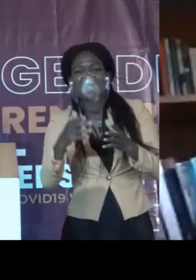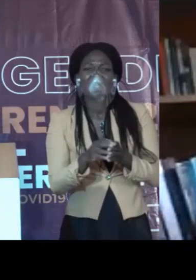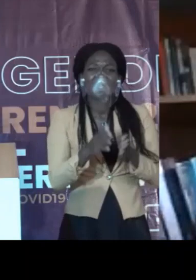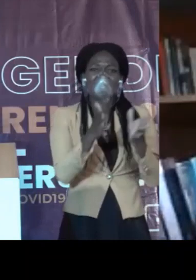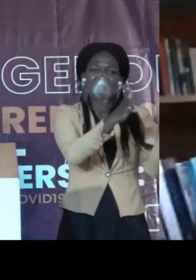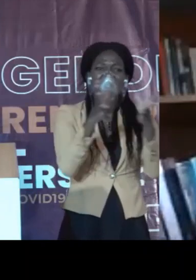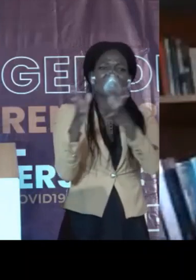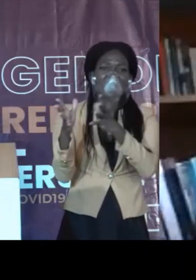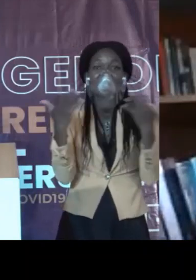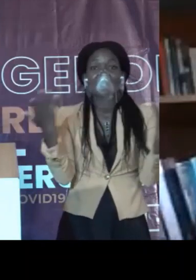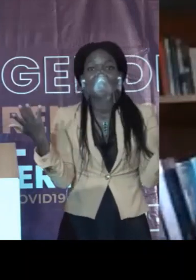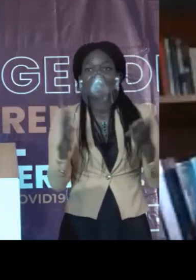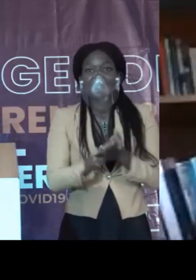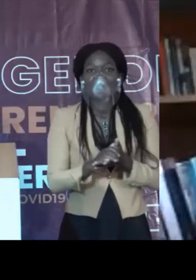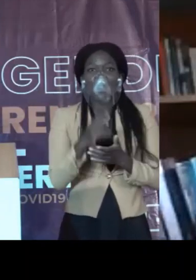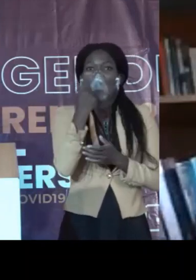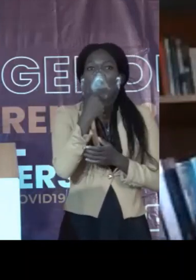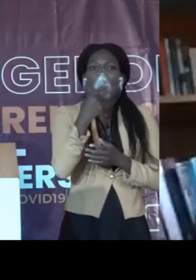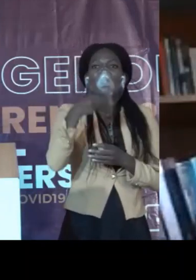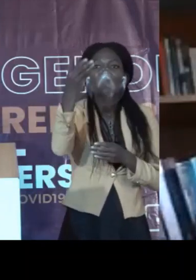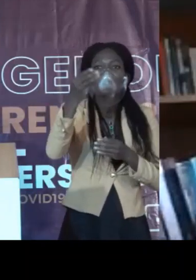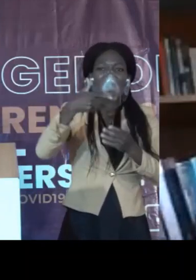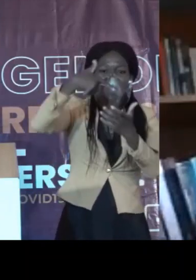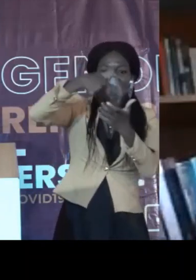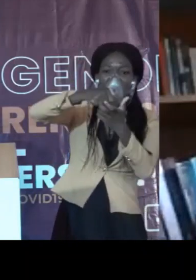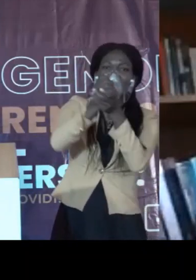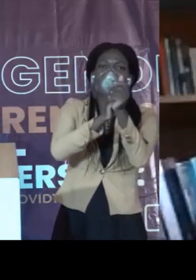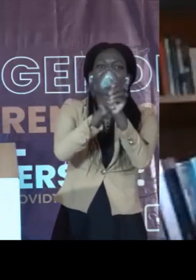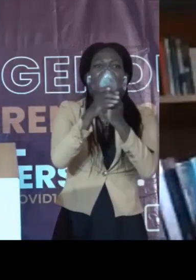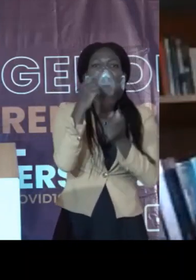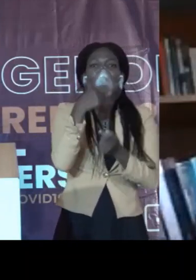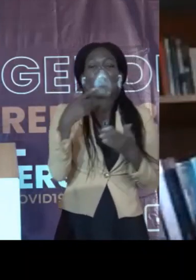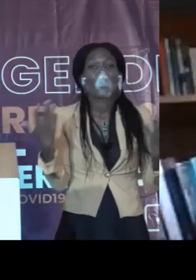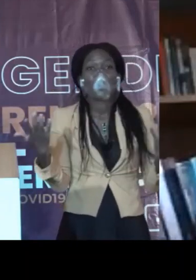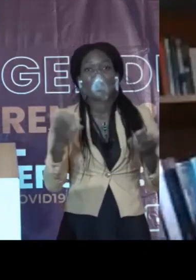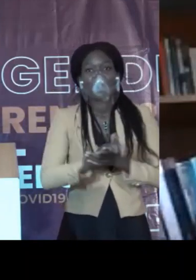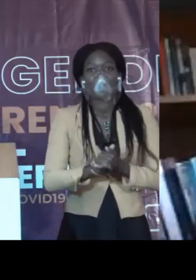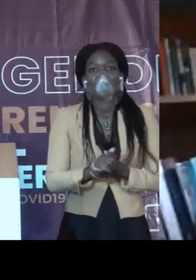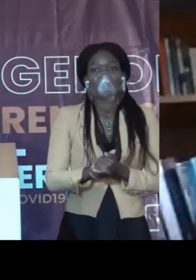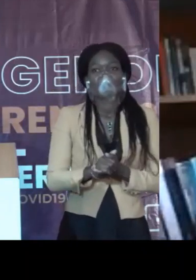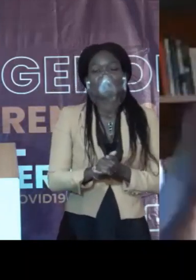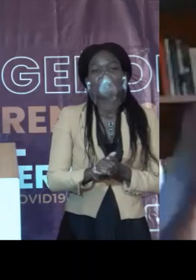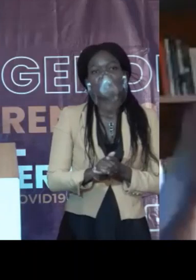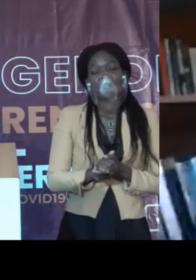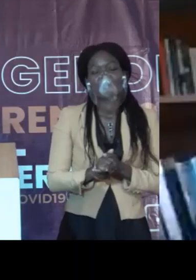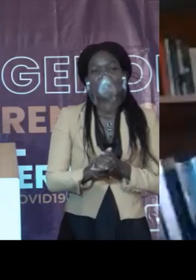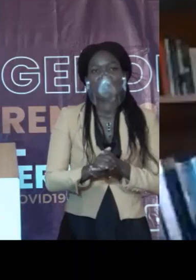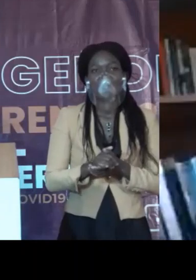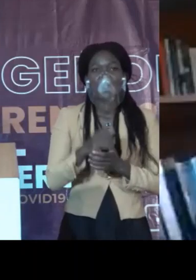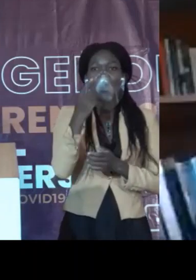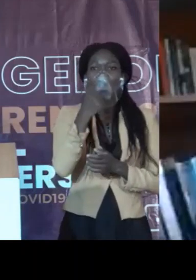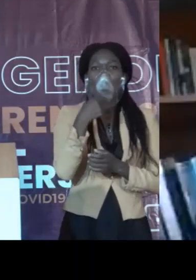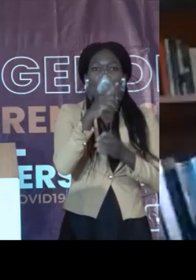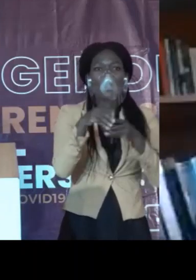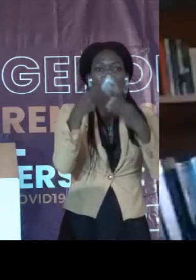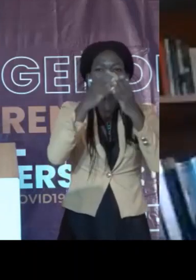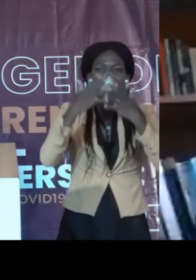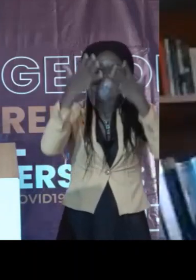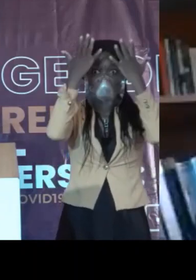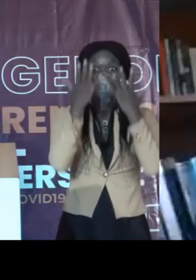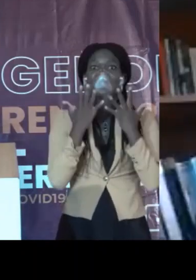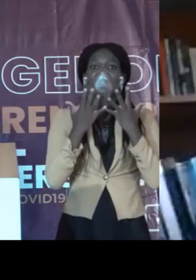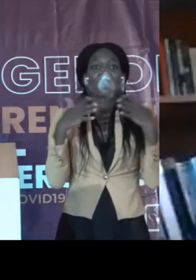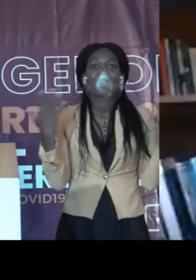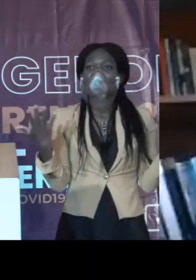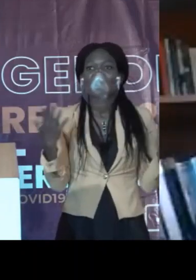Who is providing the sanitizers? Who is providing the face shields? It's not the